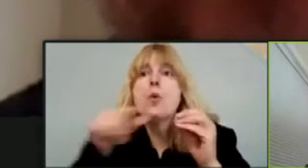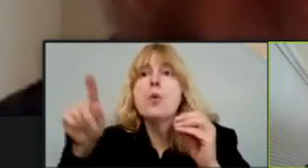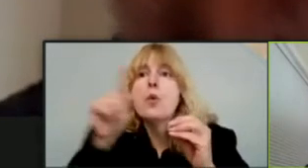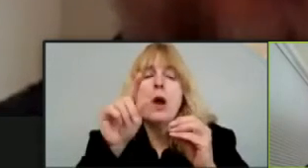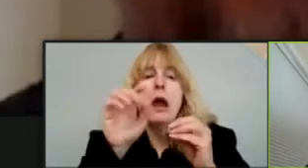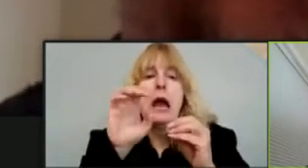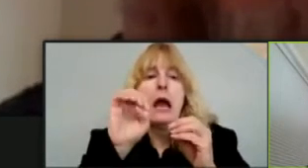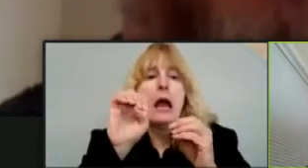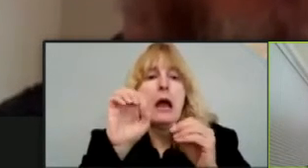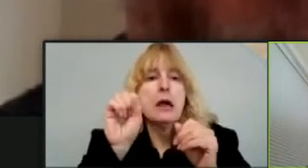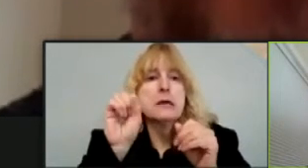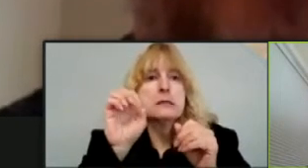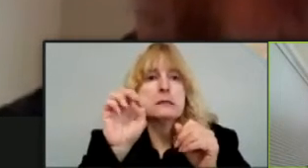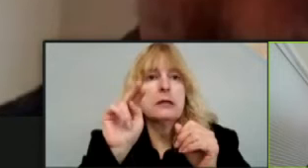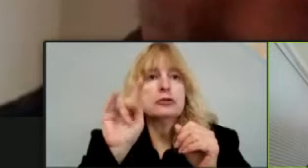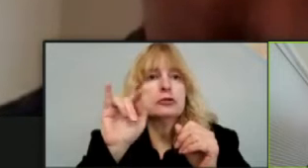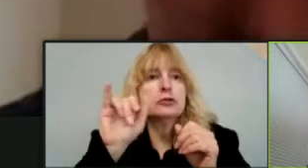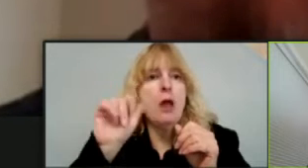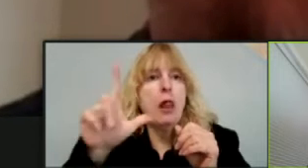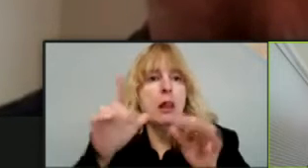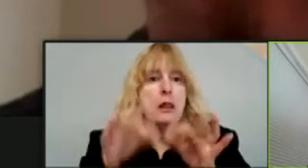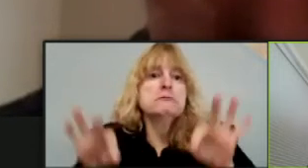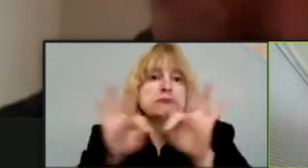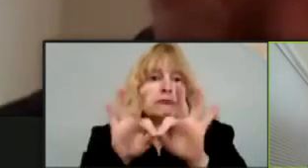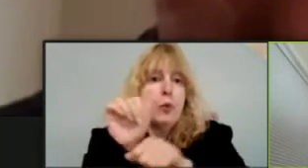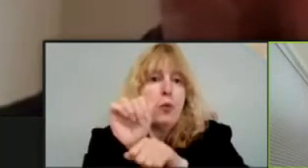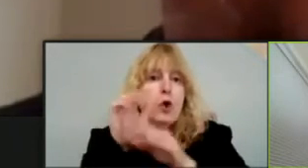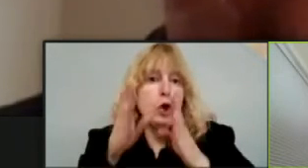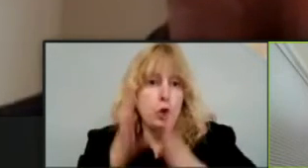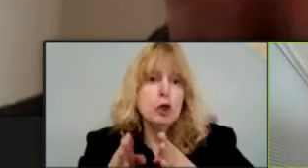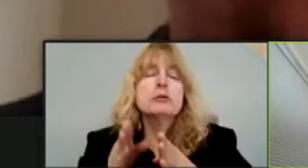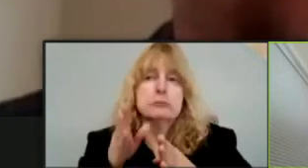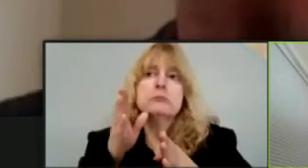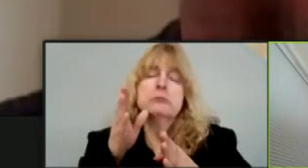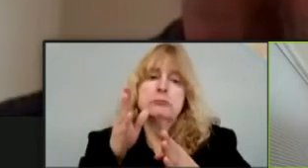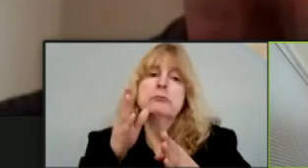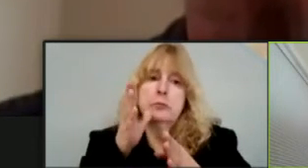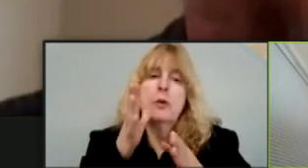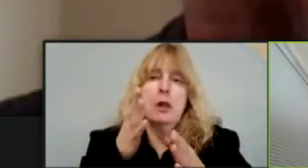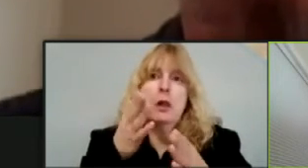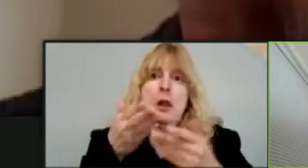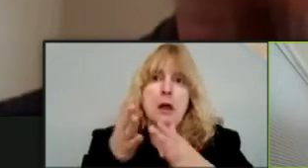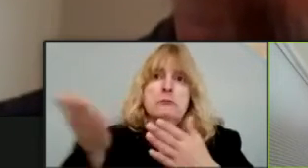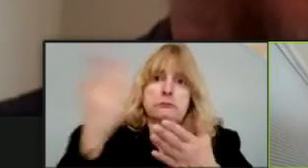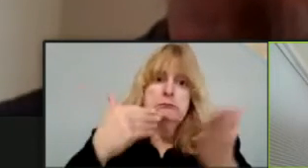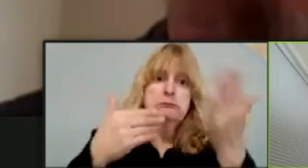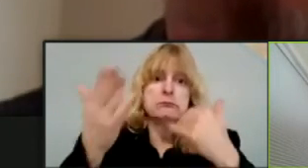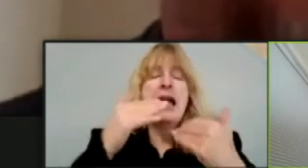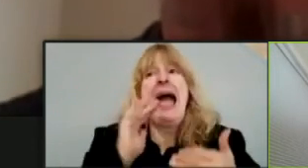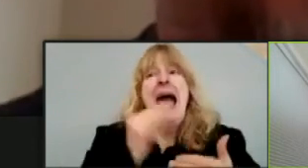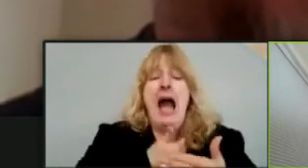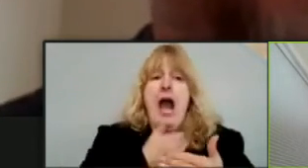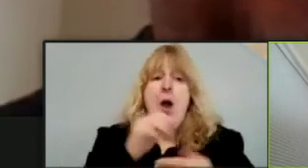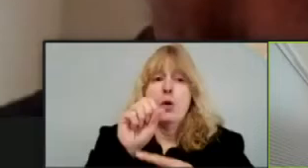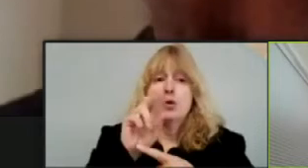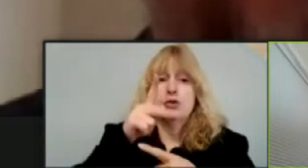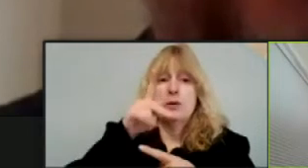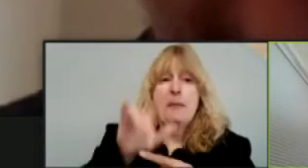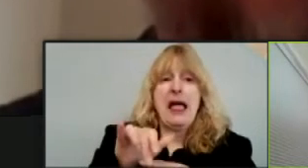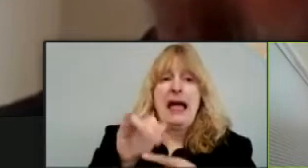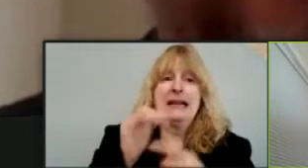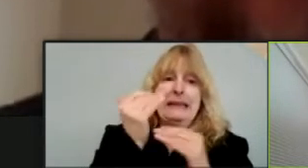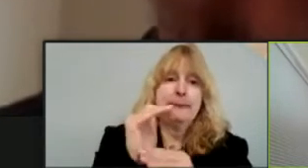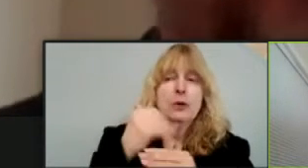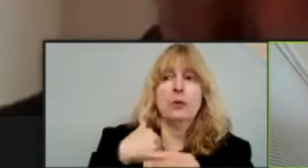have sufficient amounts of vaccine. Our vaccine supply right now is relatively limited. We get about 60,000 doses